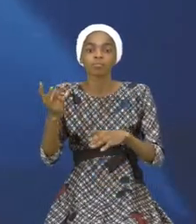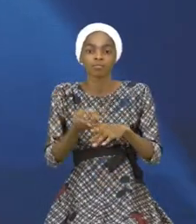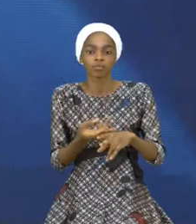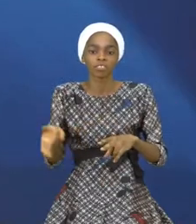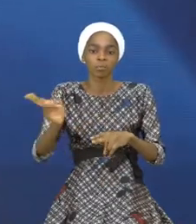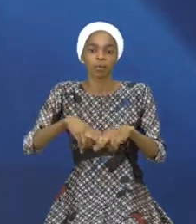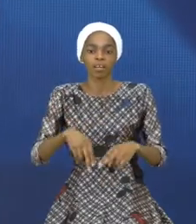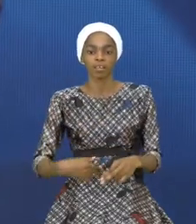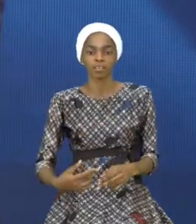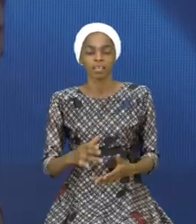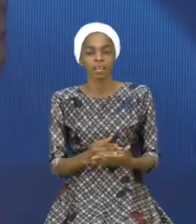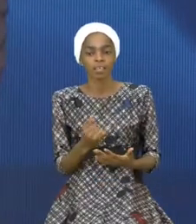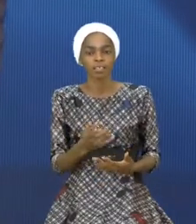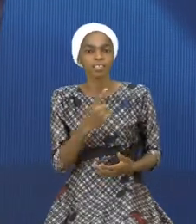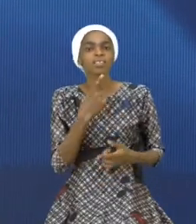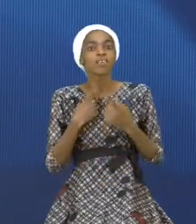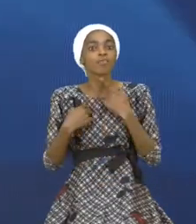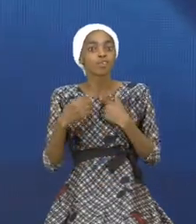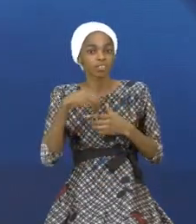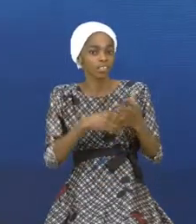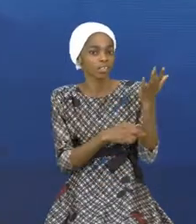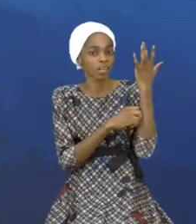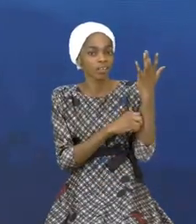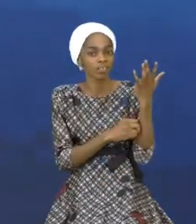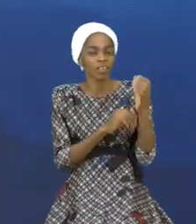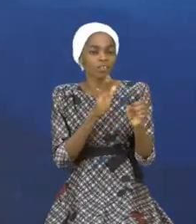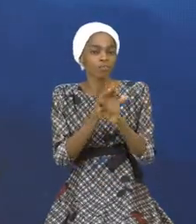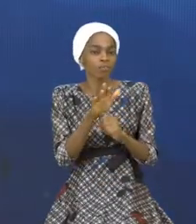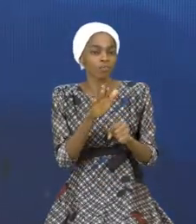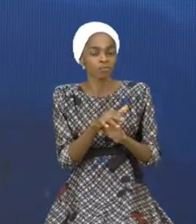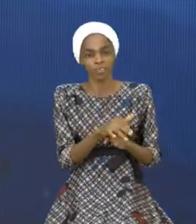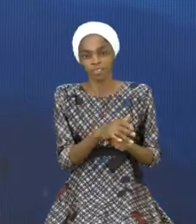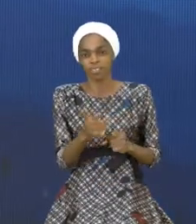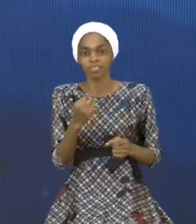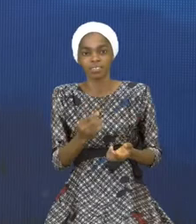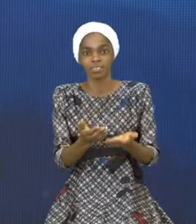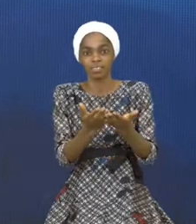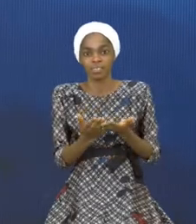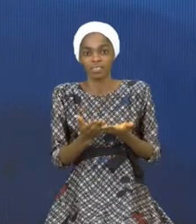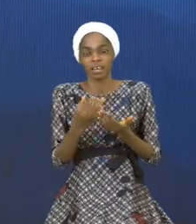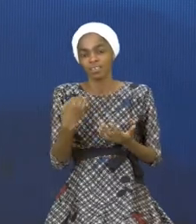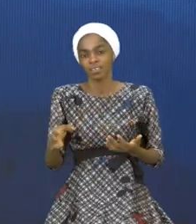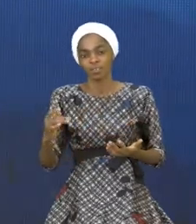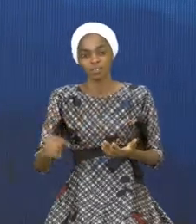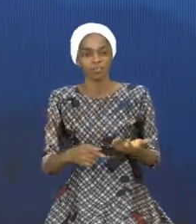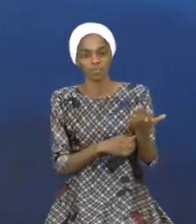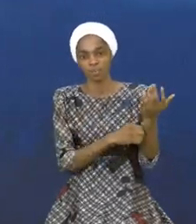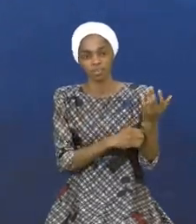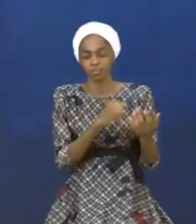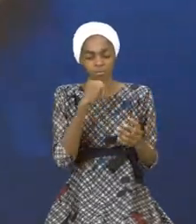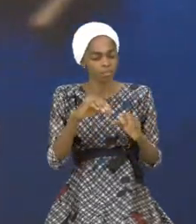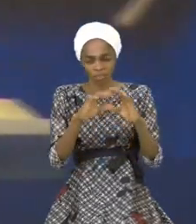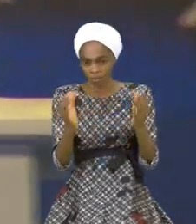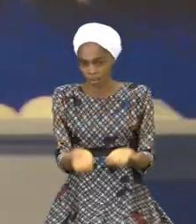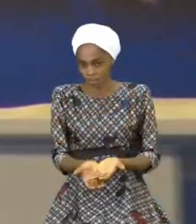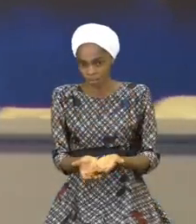the lust in our flesh, fulfilling the desires of the flesh, not environment.